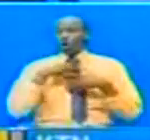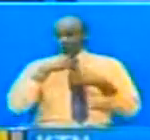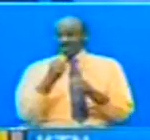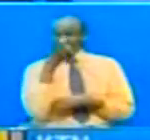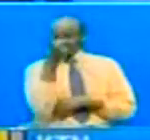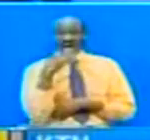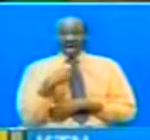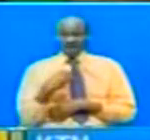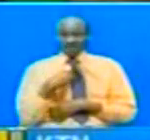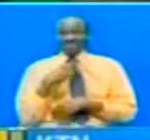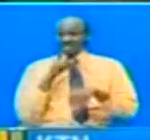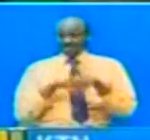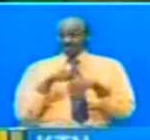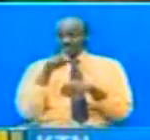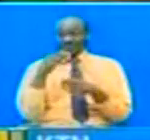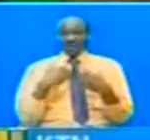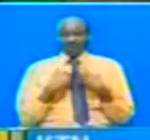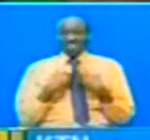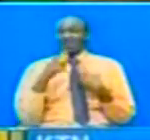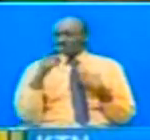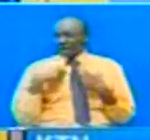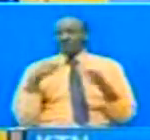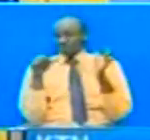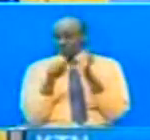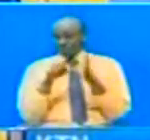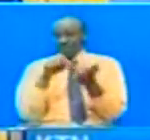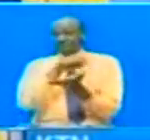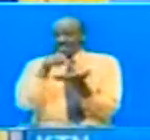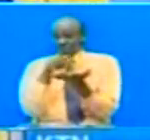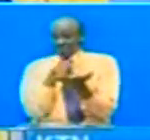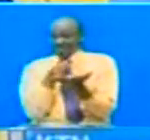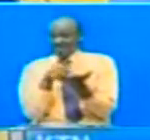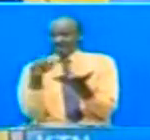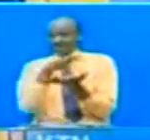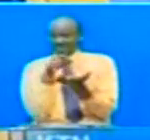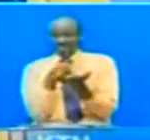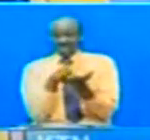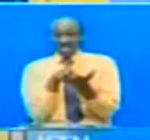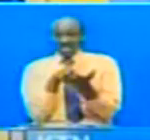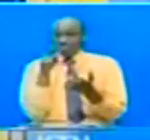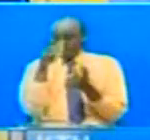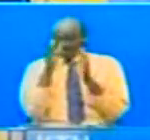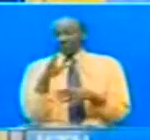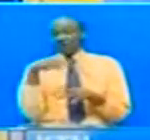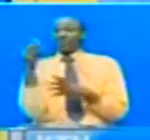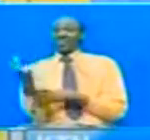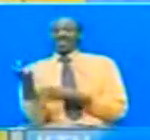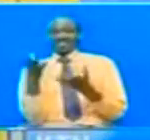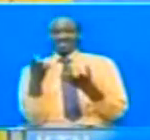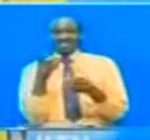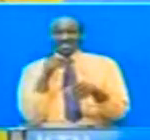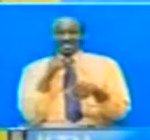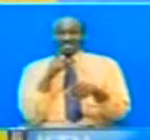been boosted now after the Borussia Dortmund game. They have a bit of a problem in the midfield right now because Wilshere is out during